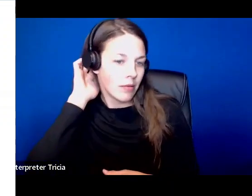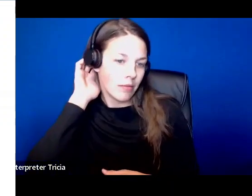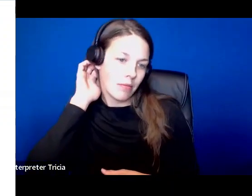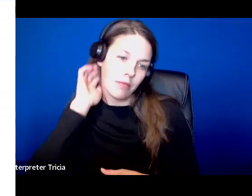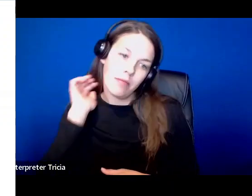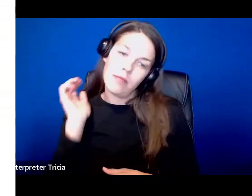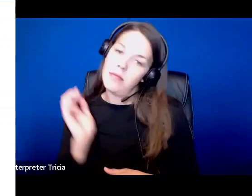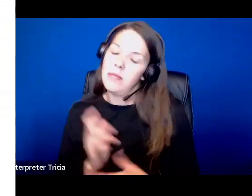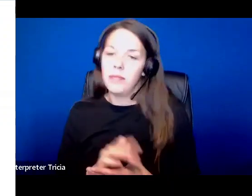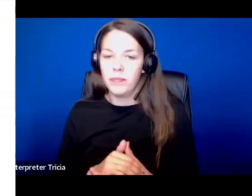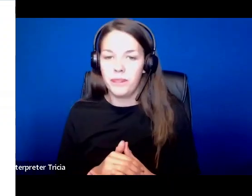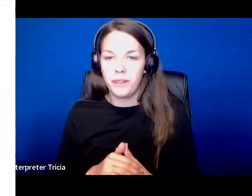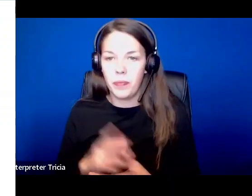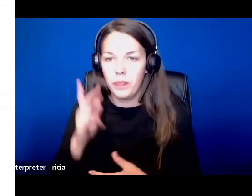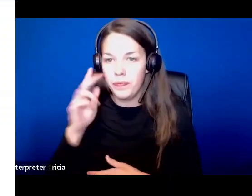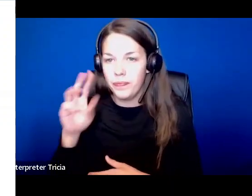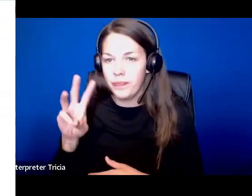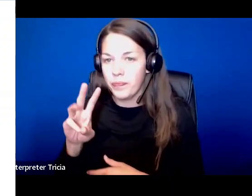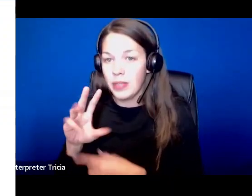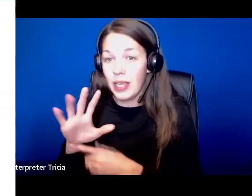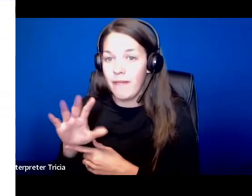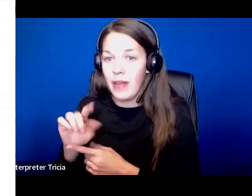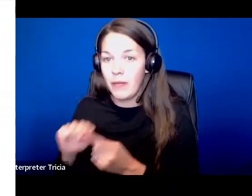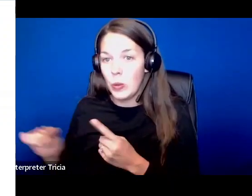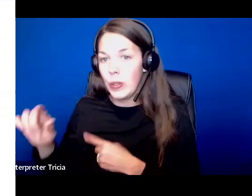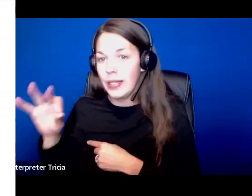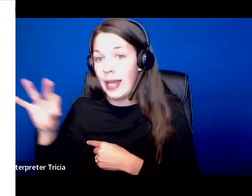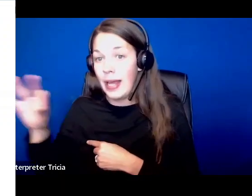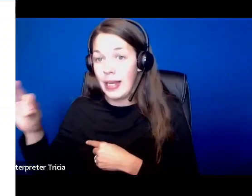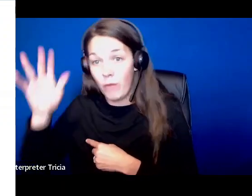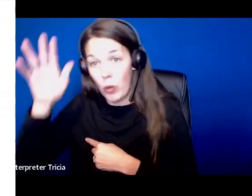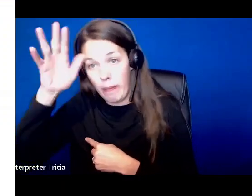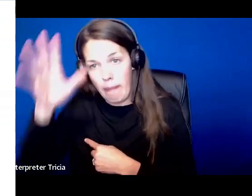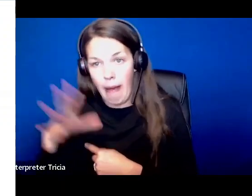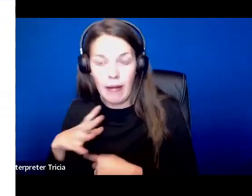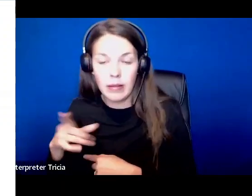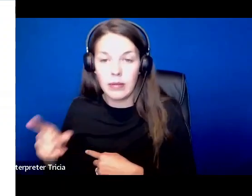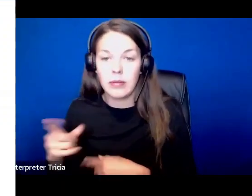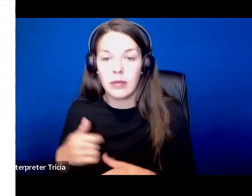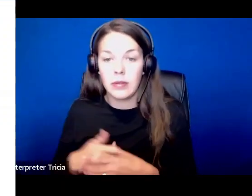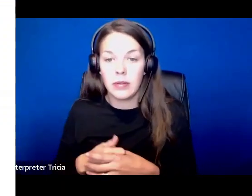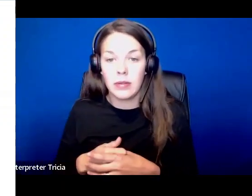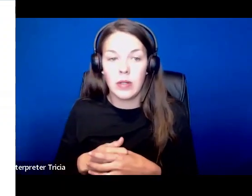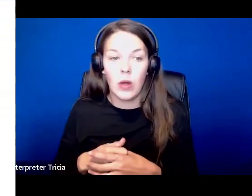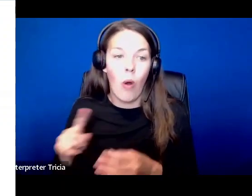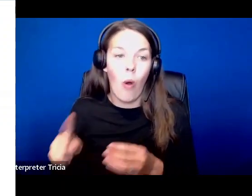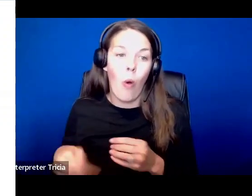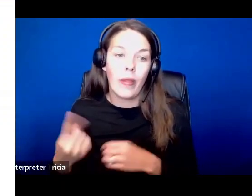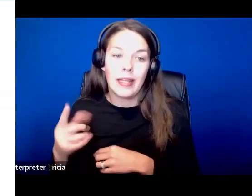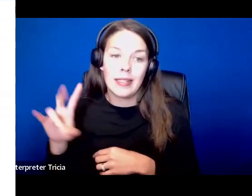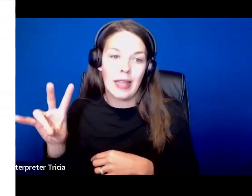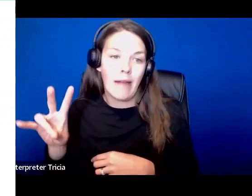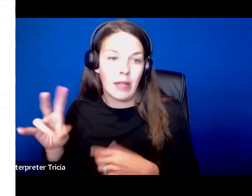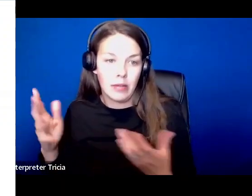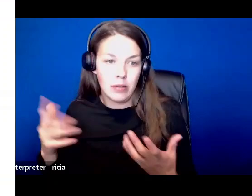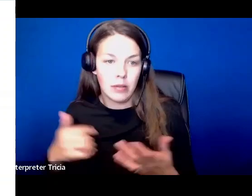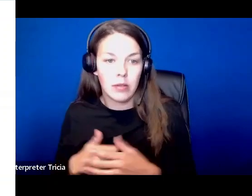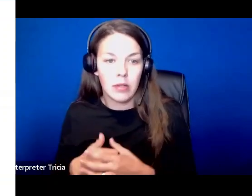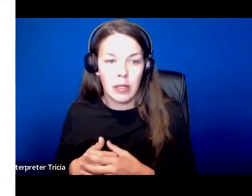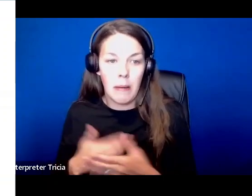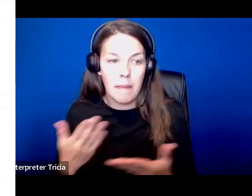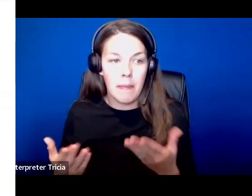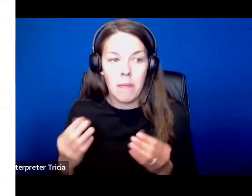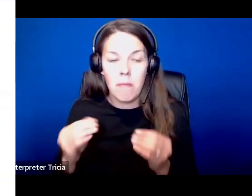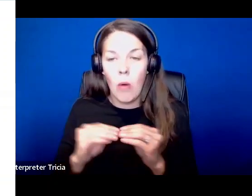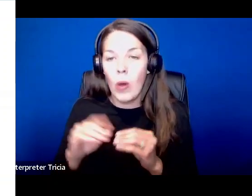I don't know, you see it a little bit in the 65 to 99 age group for males, but again, it's only 7. So maybe we need a little